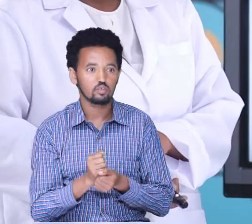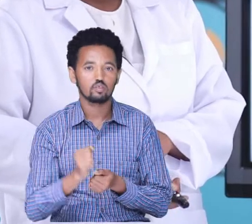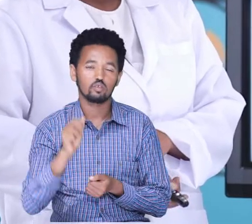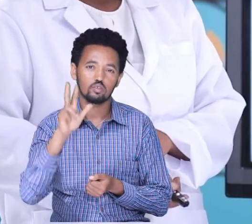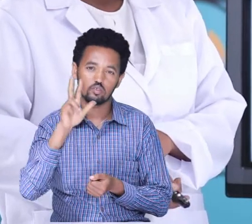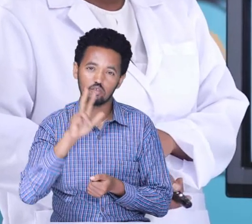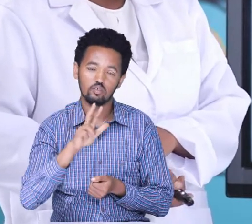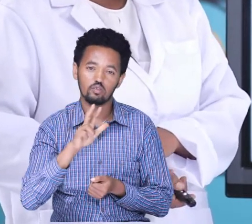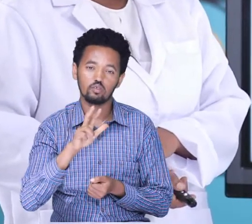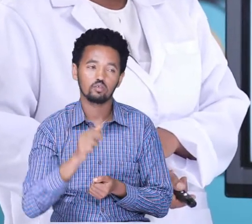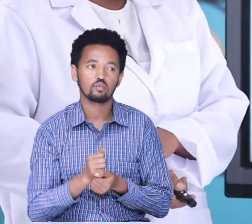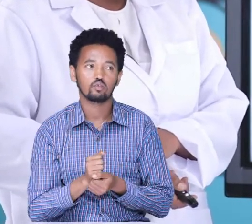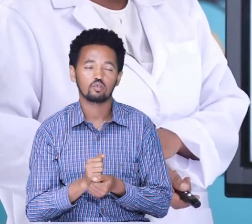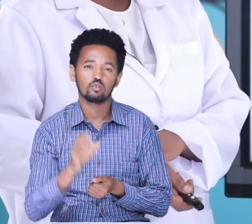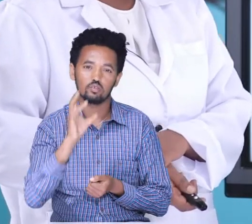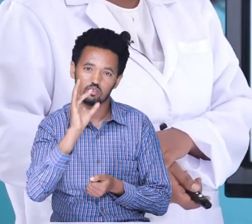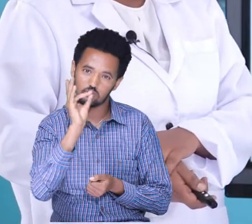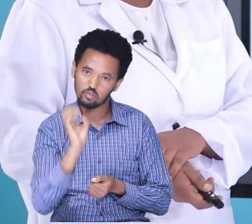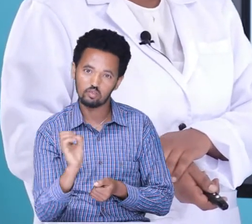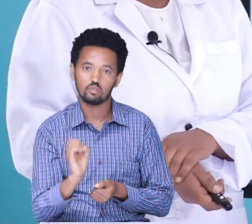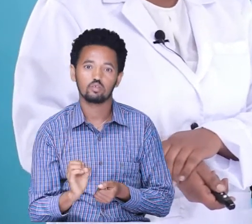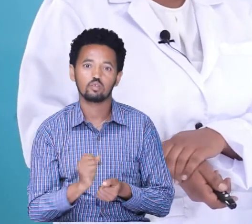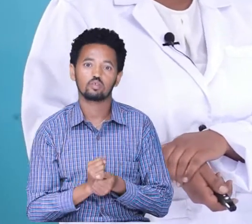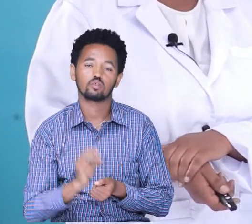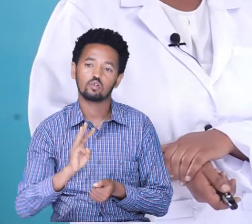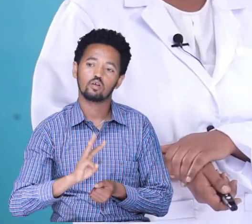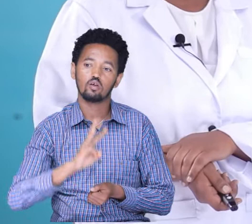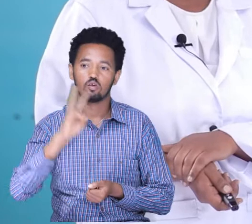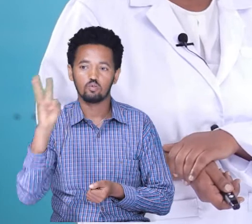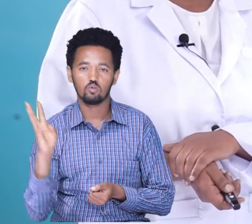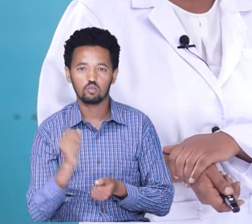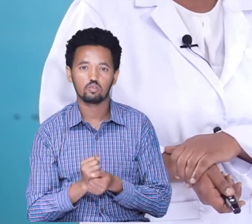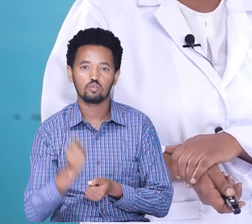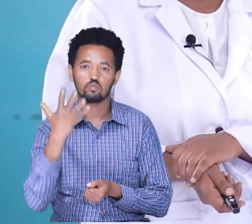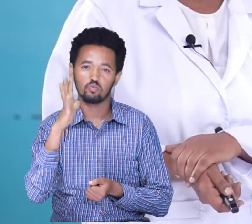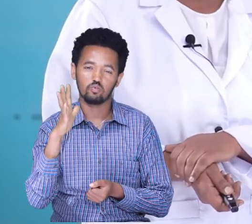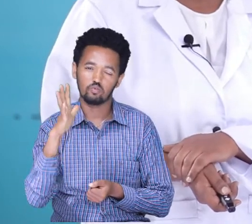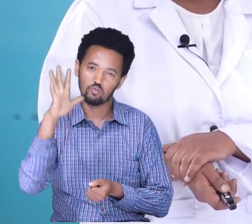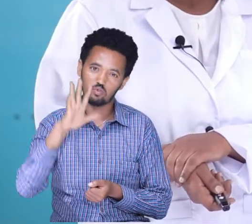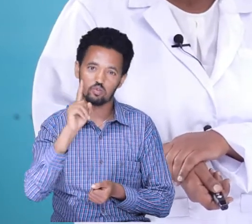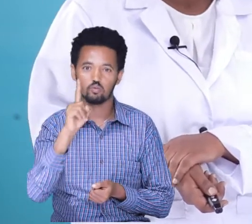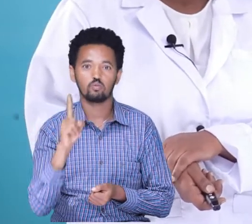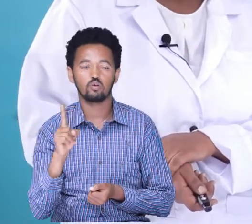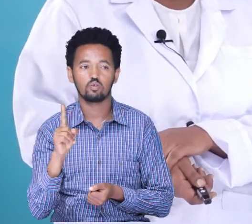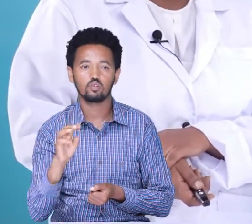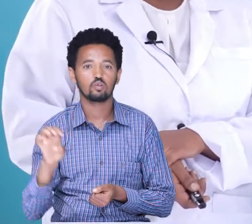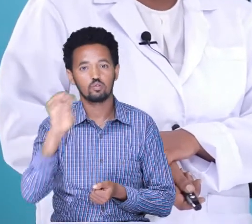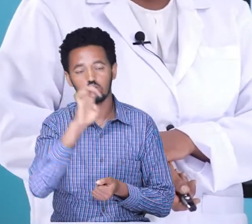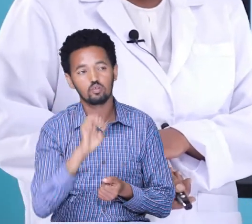south and 17 degrees west and 51 degrees east of the Greenwich